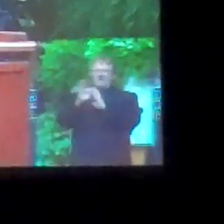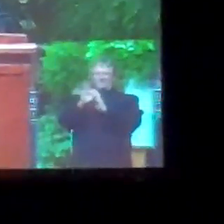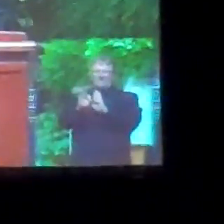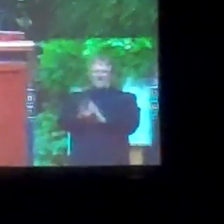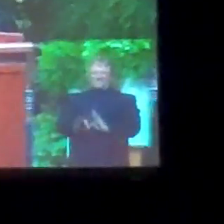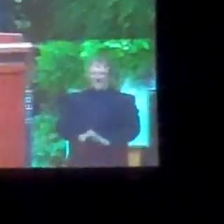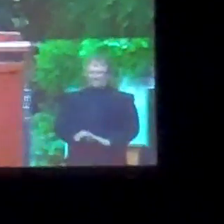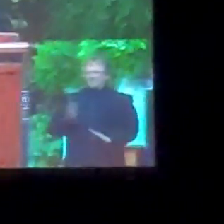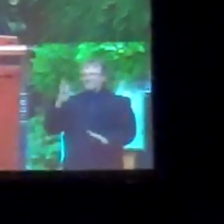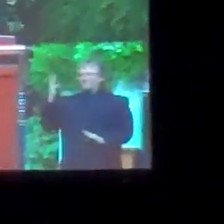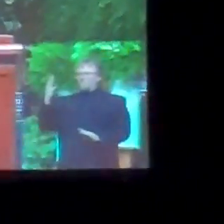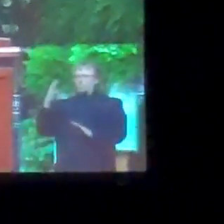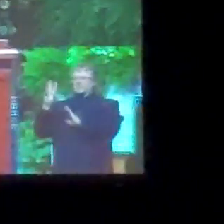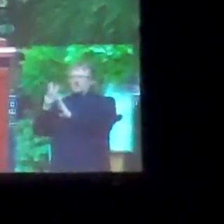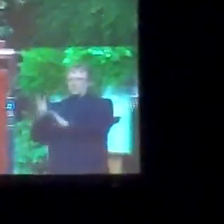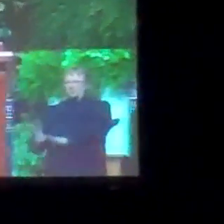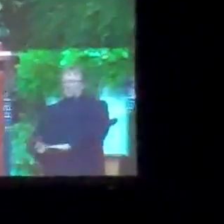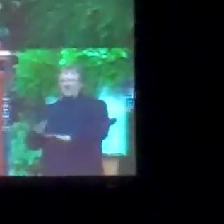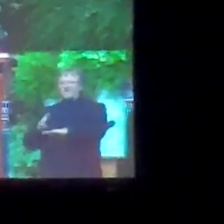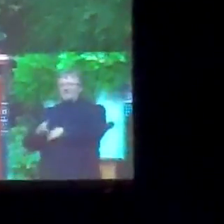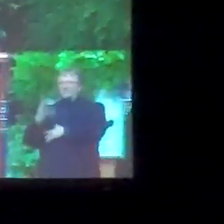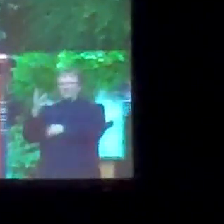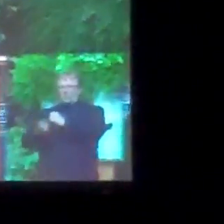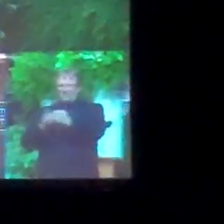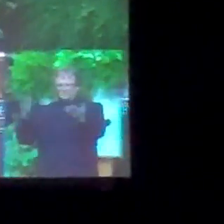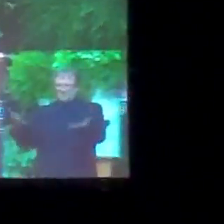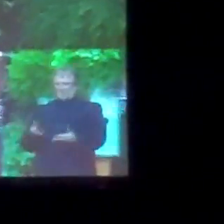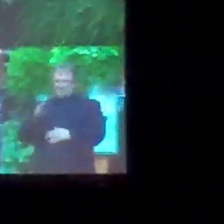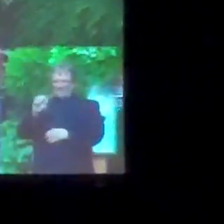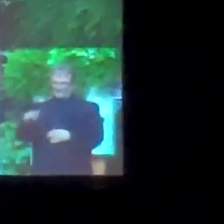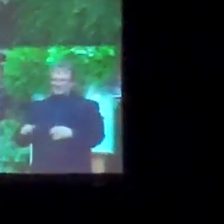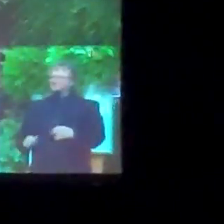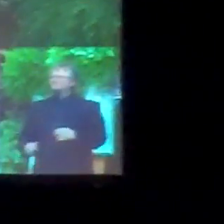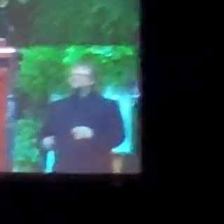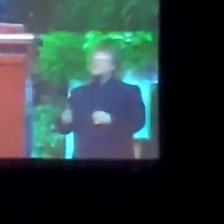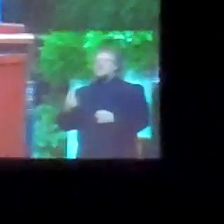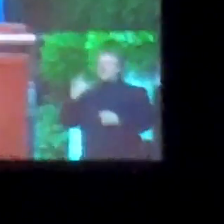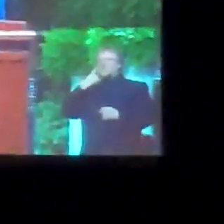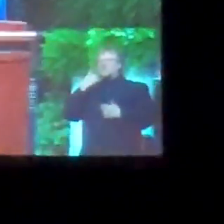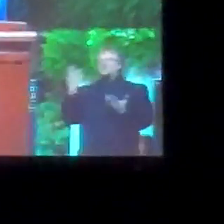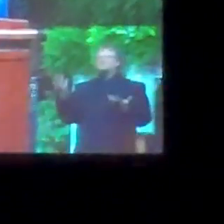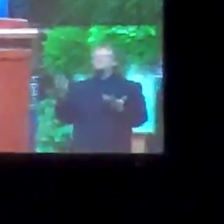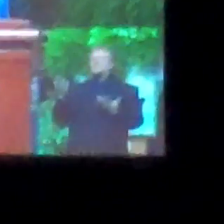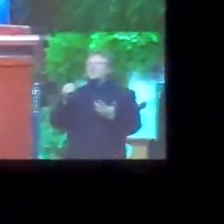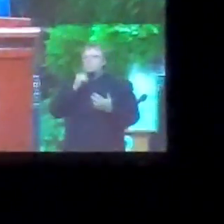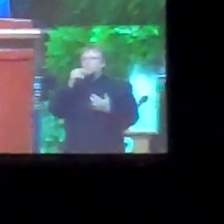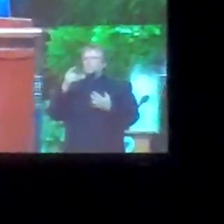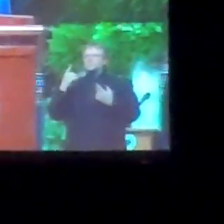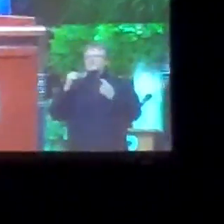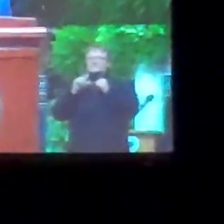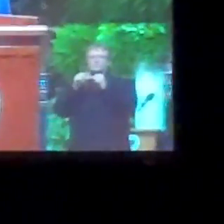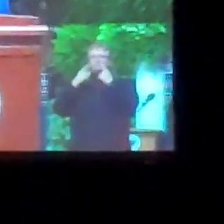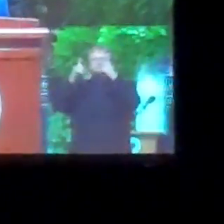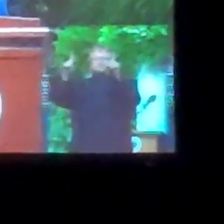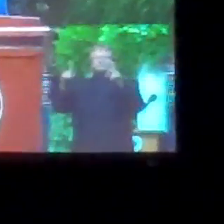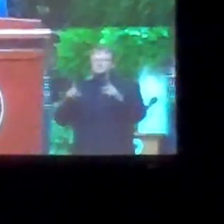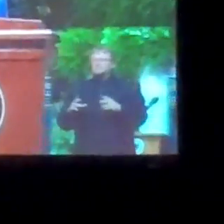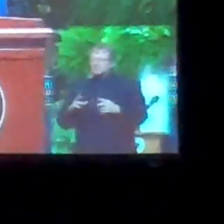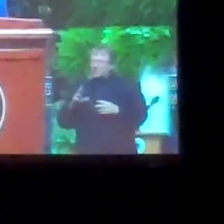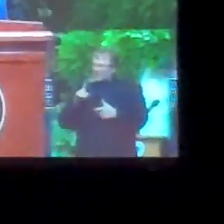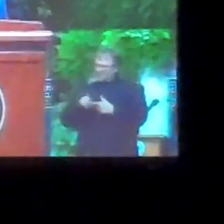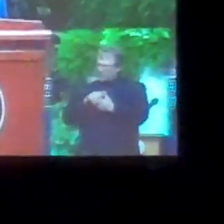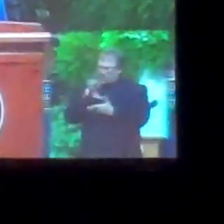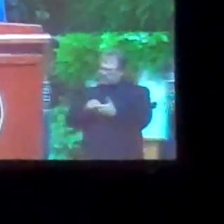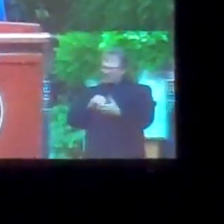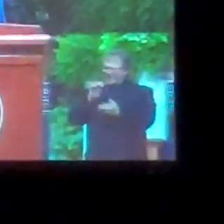4 W's after spending 4 years at Mesa College. I didn't think I was going to go anywhere. But that was until I learned what getting